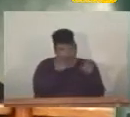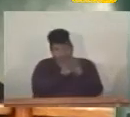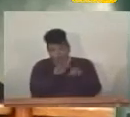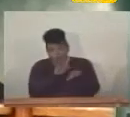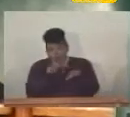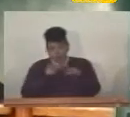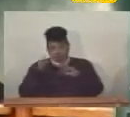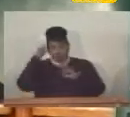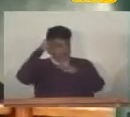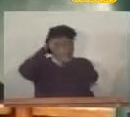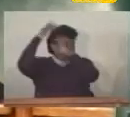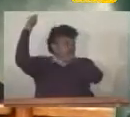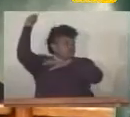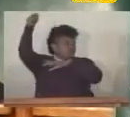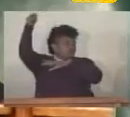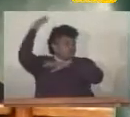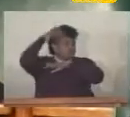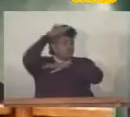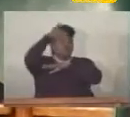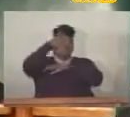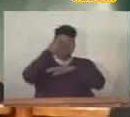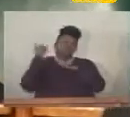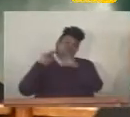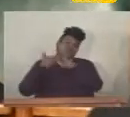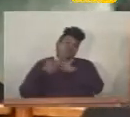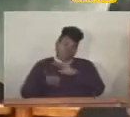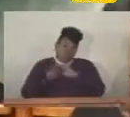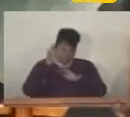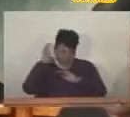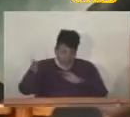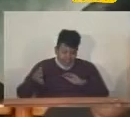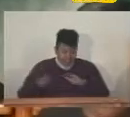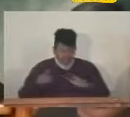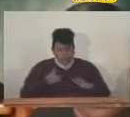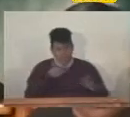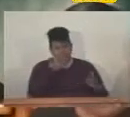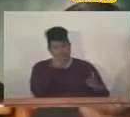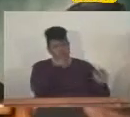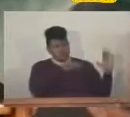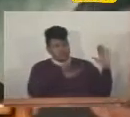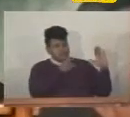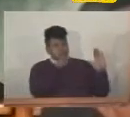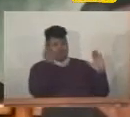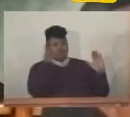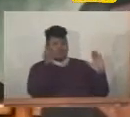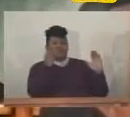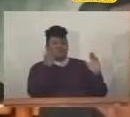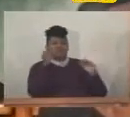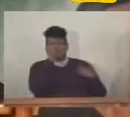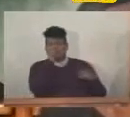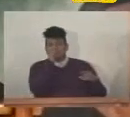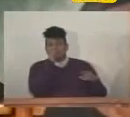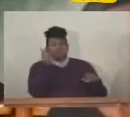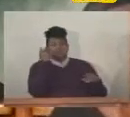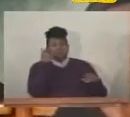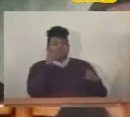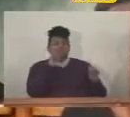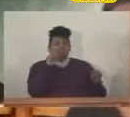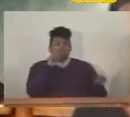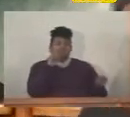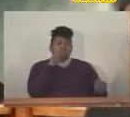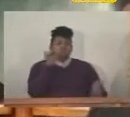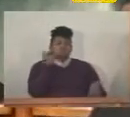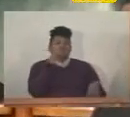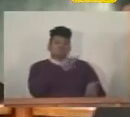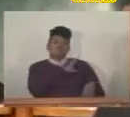I want to also thank, Mr. President, those citizens who have used the confidential line established by the